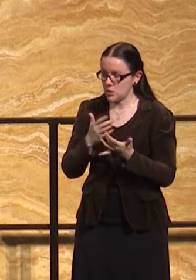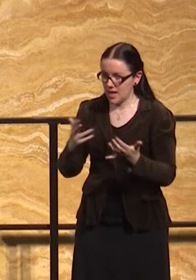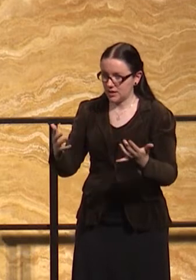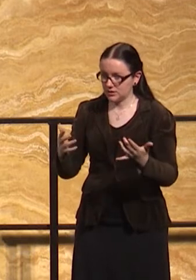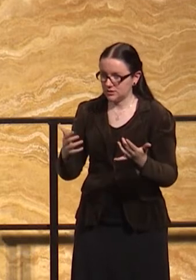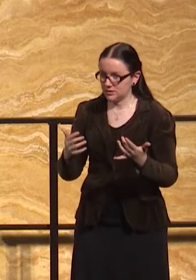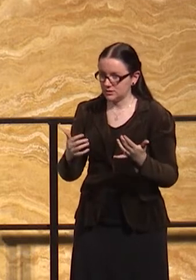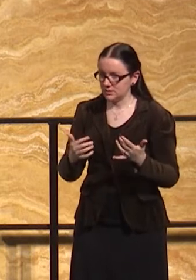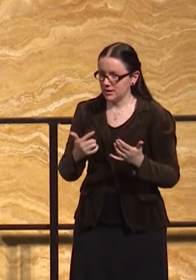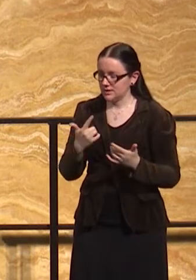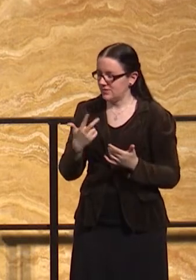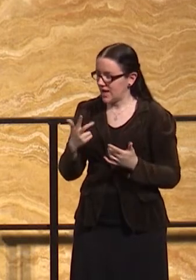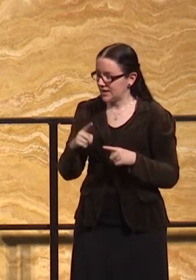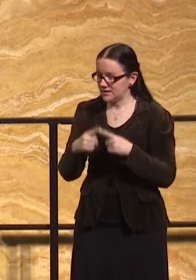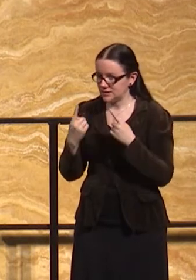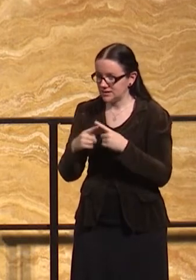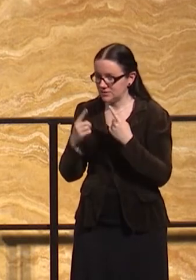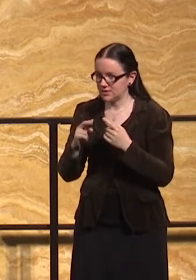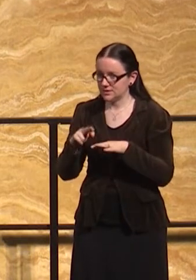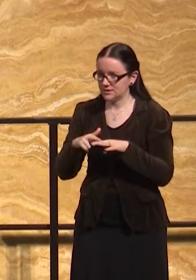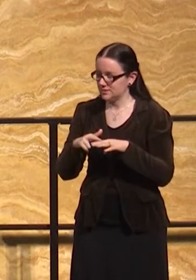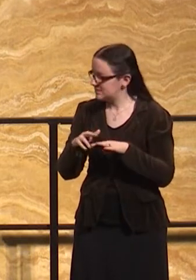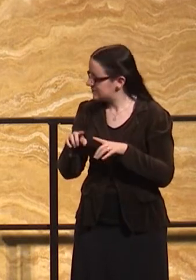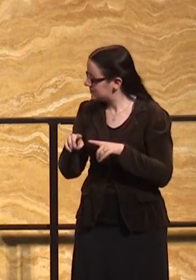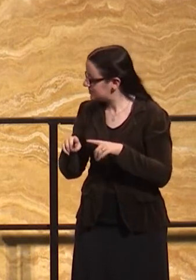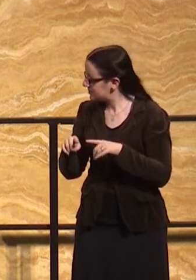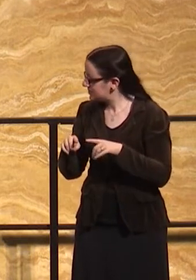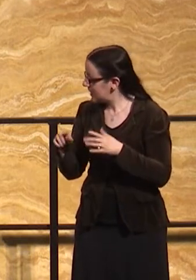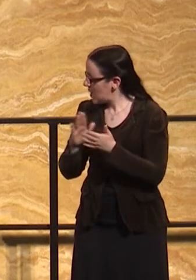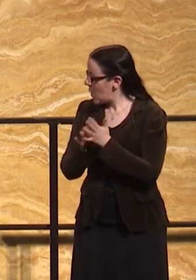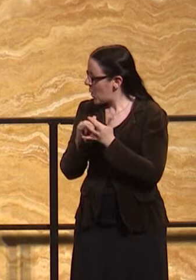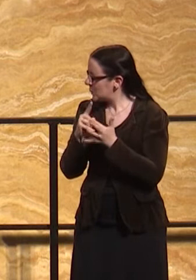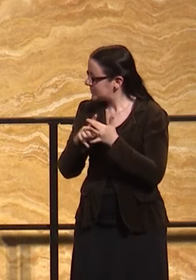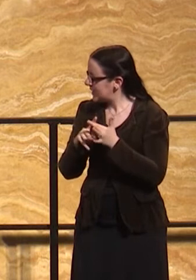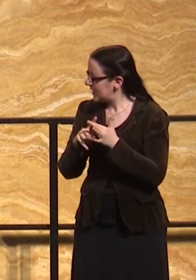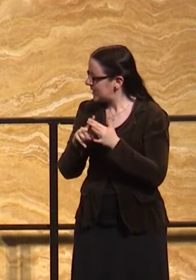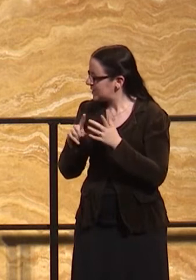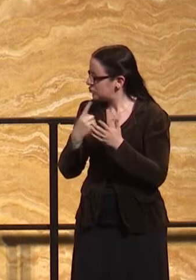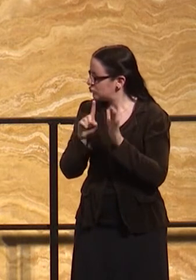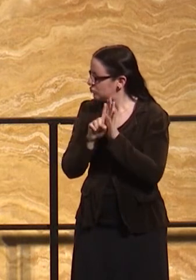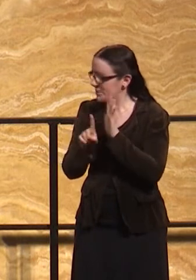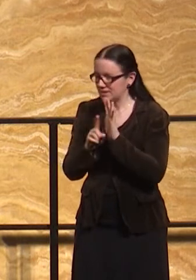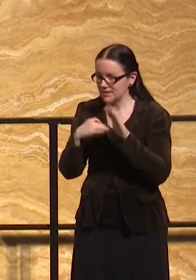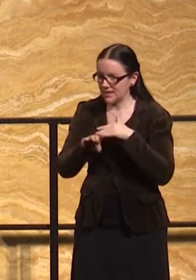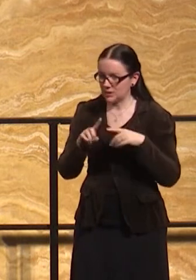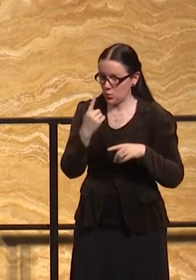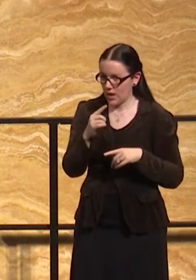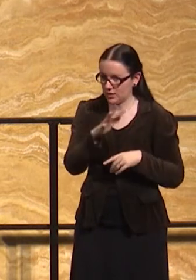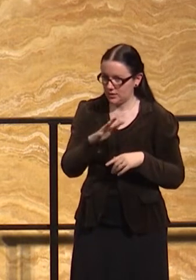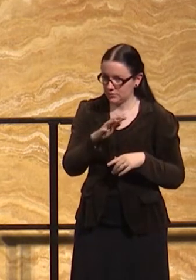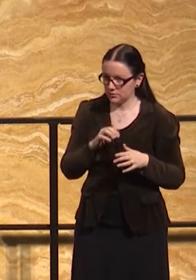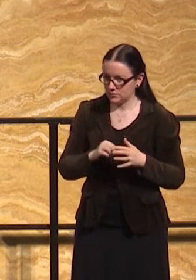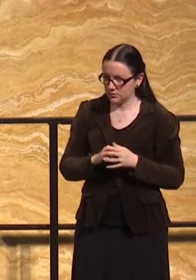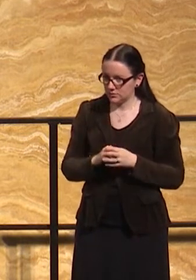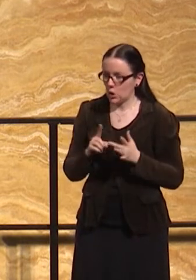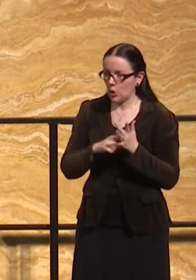peace operations. President Ramos Horta has been special representative in one in